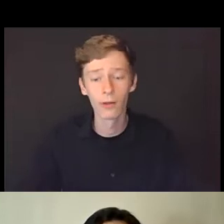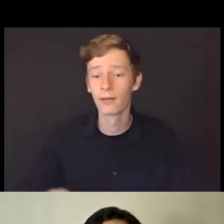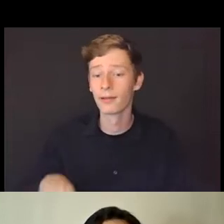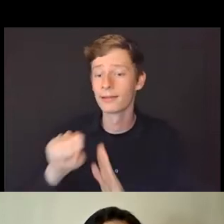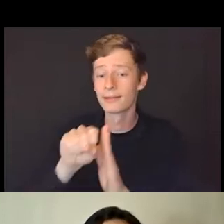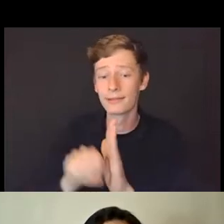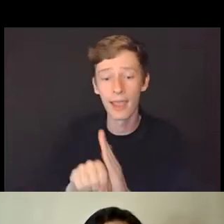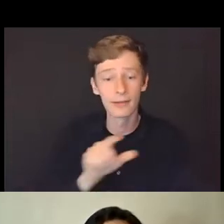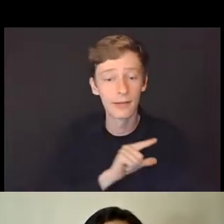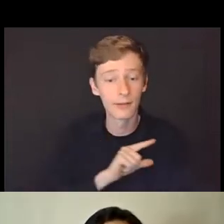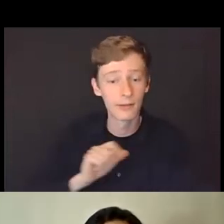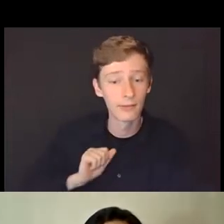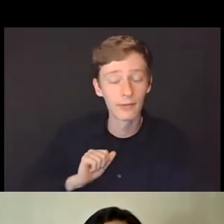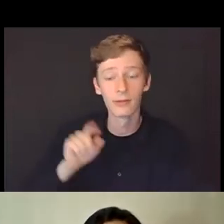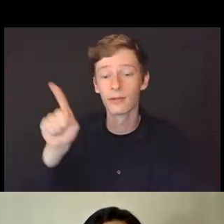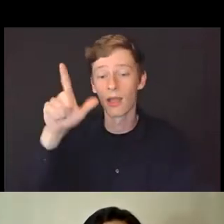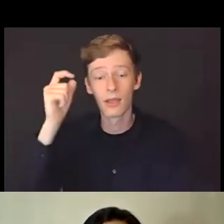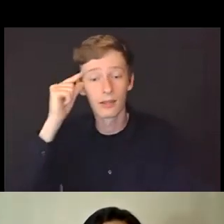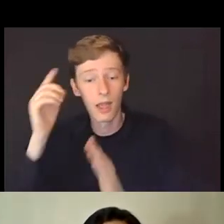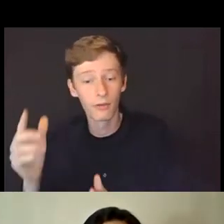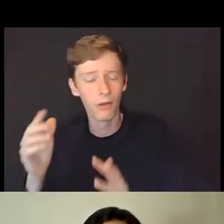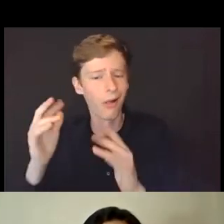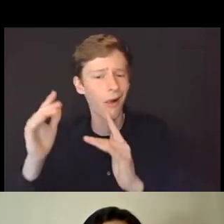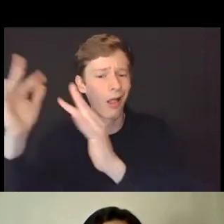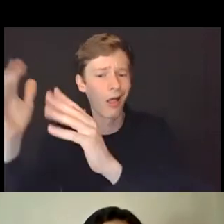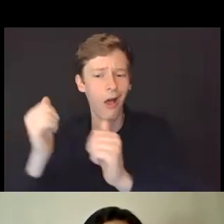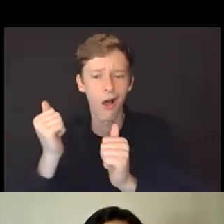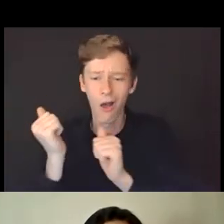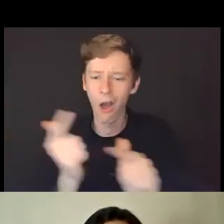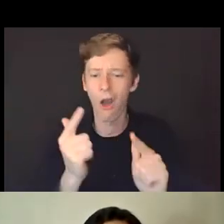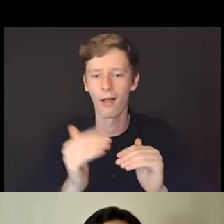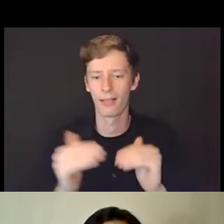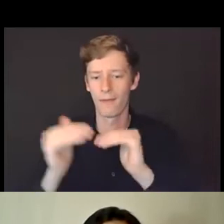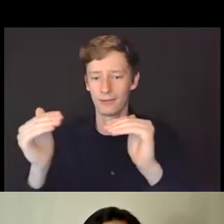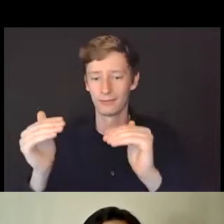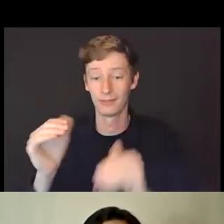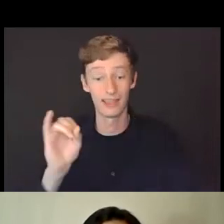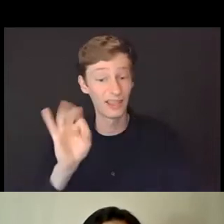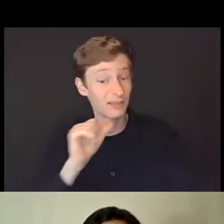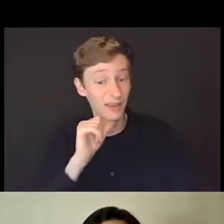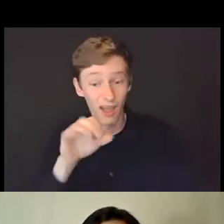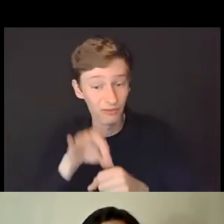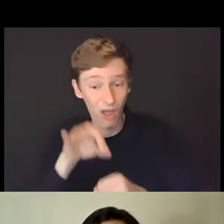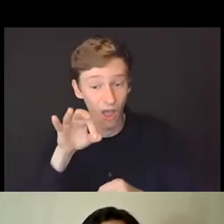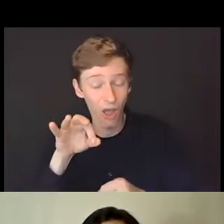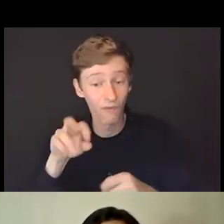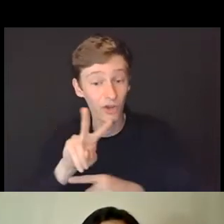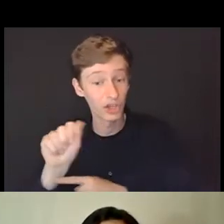all the way up. Otherwise, we're going to be Georgia or Texas or God forbid,